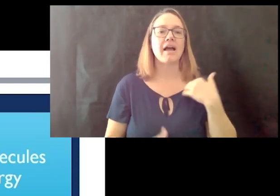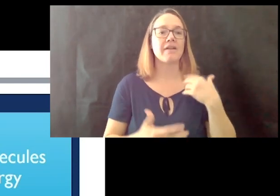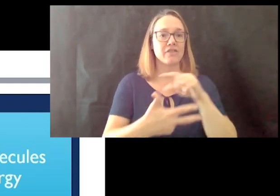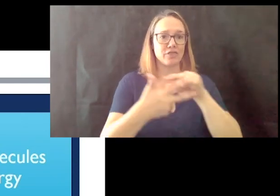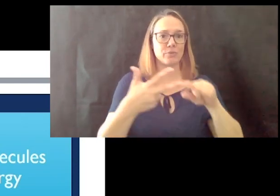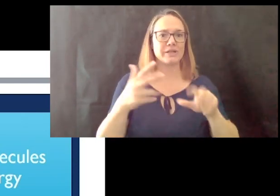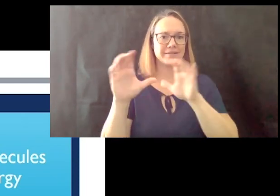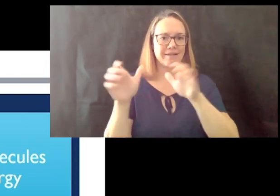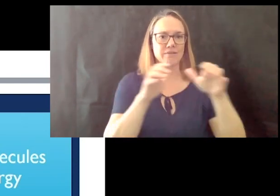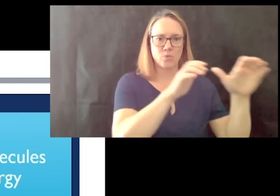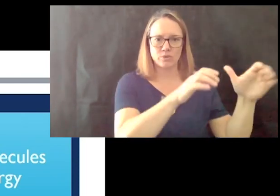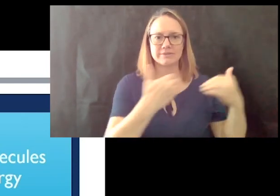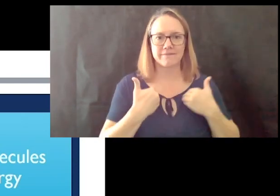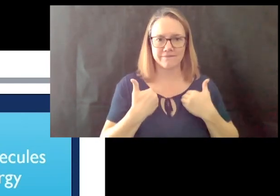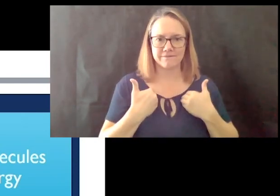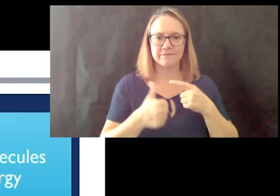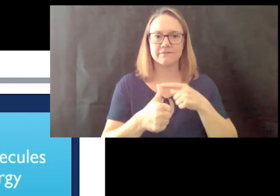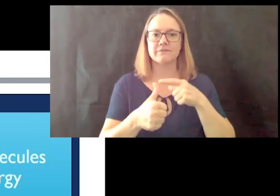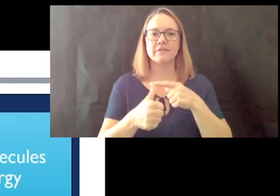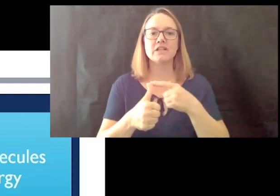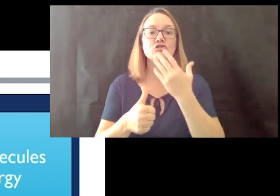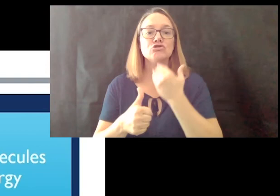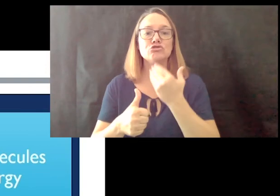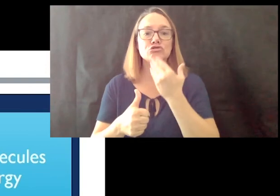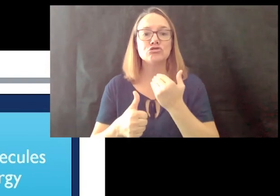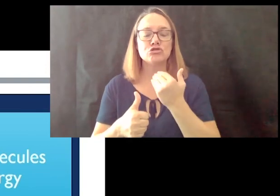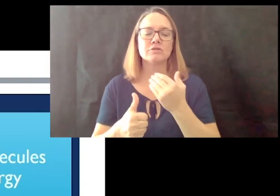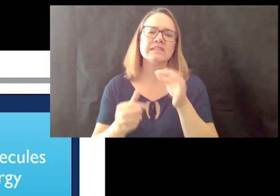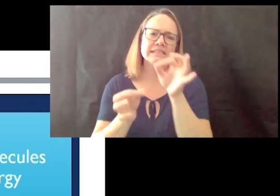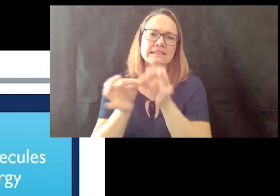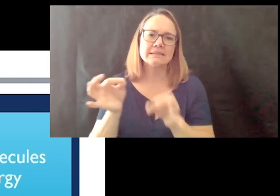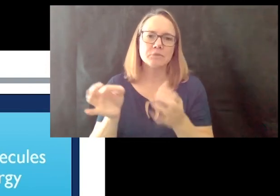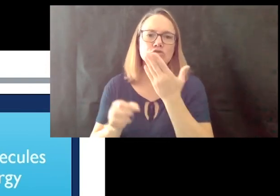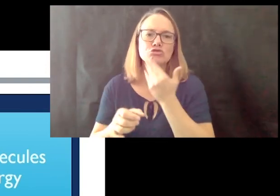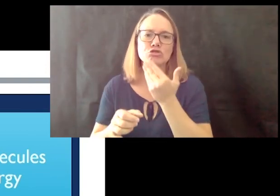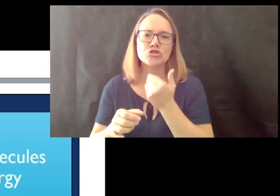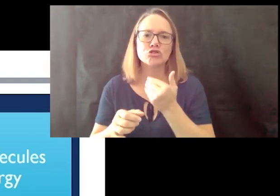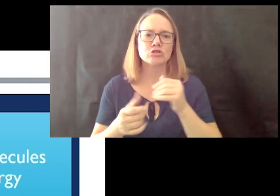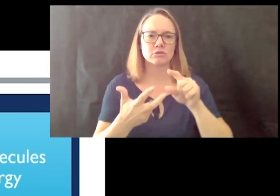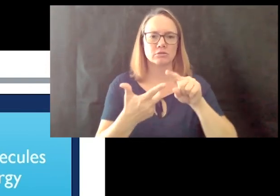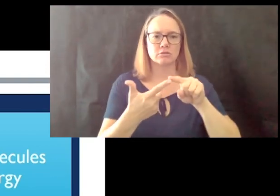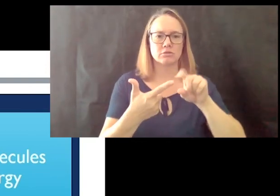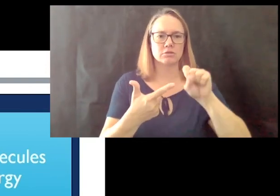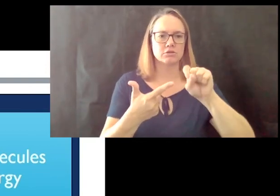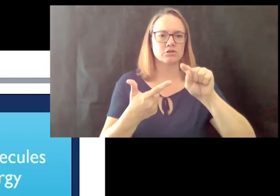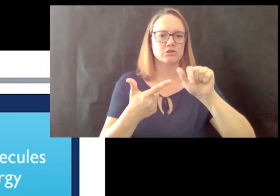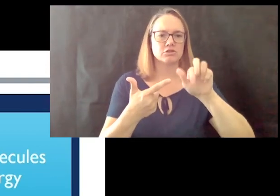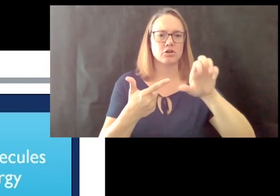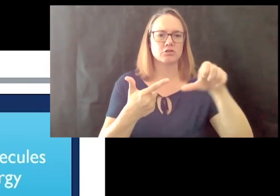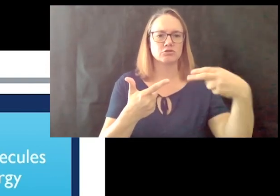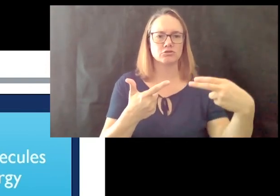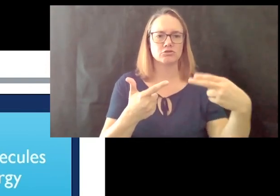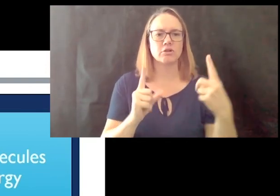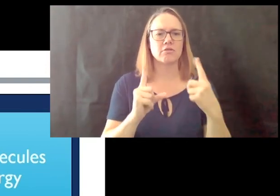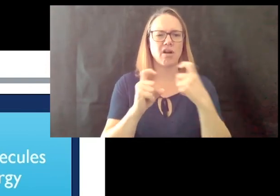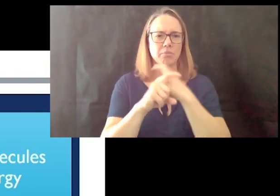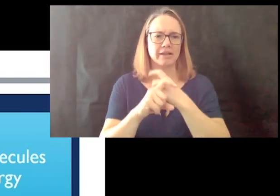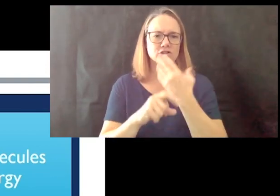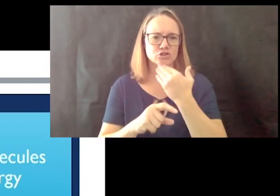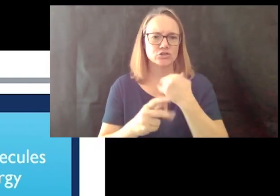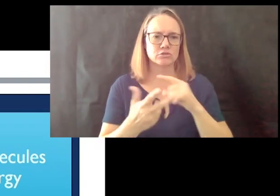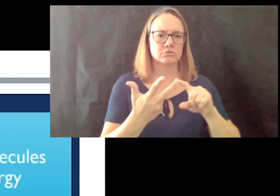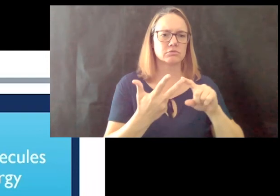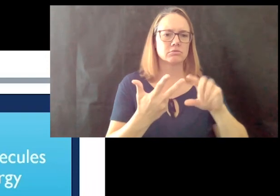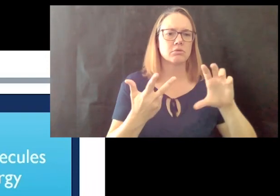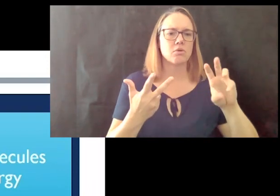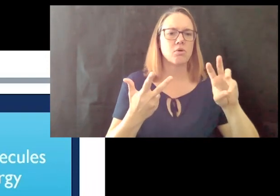down into three main categories, as you can see here. Sugars, or also known as simple sugars, starches, which are complex sugars,